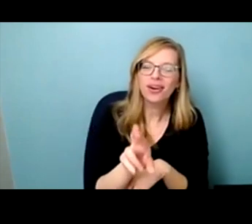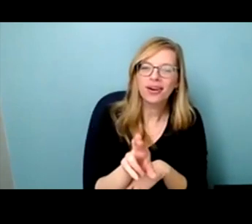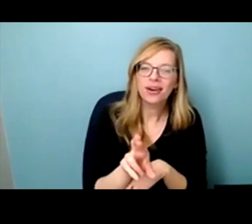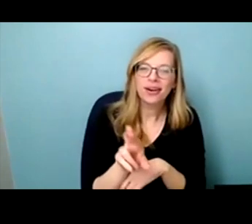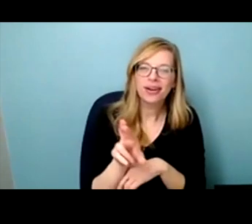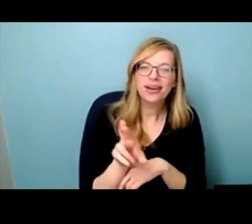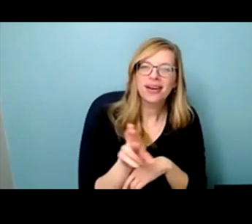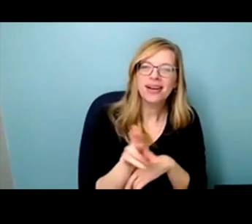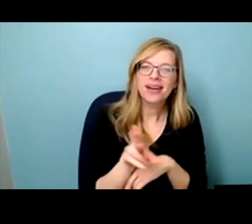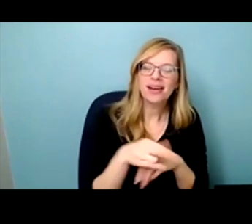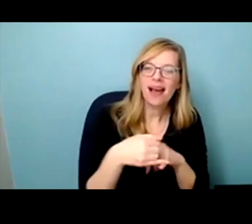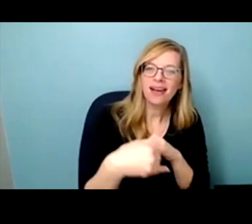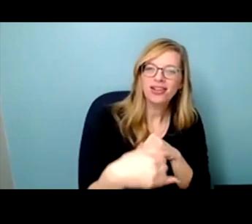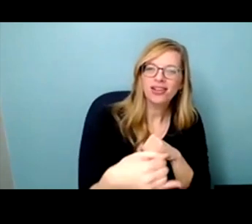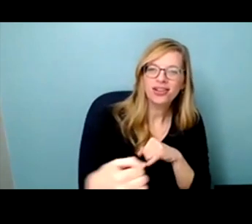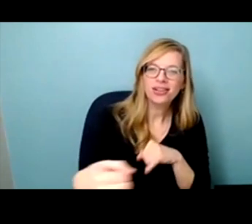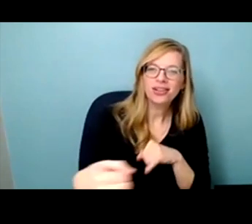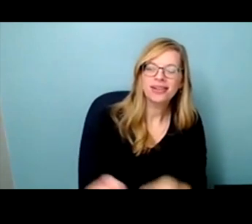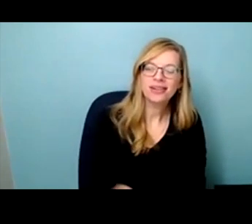edge.